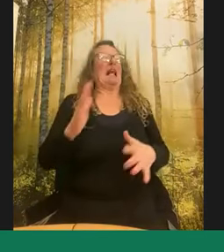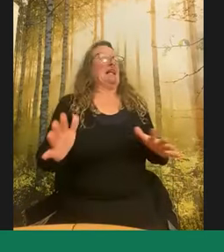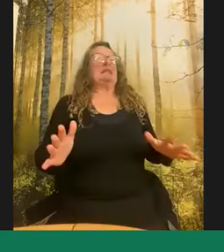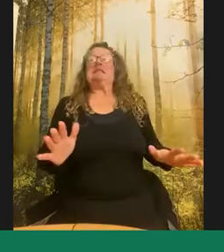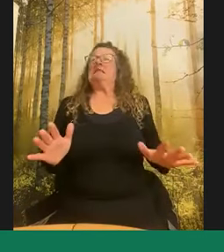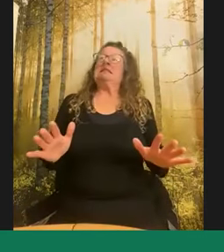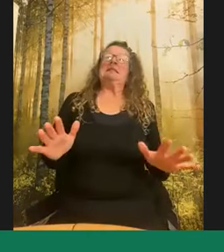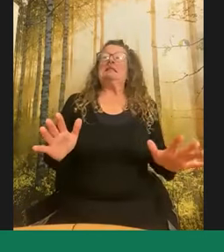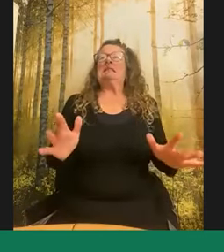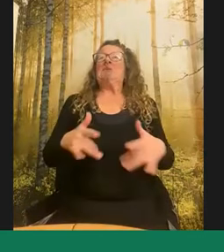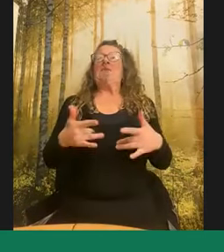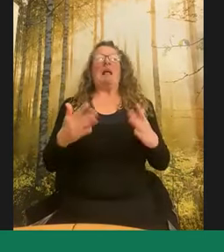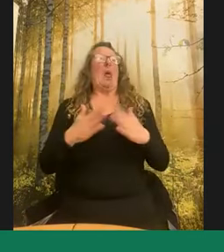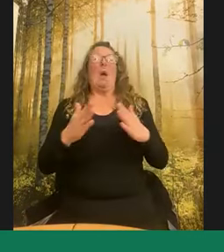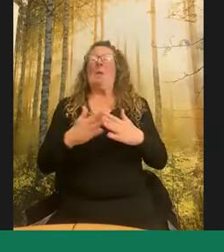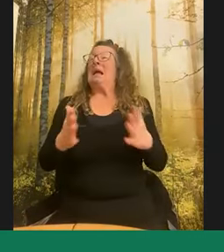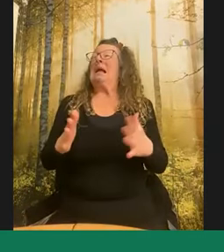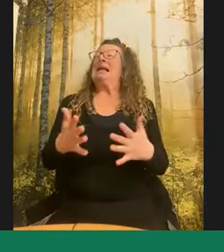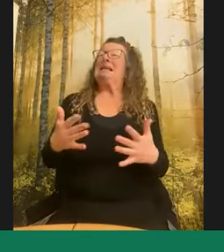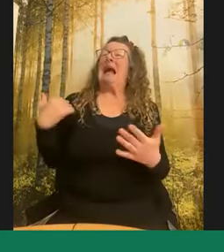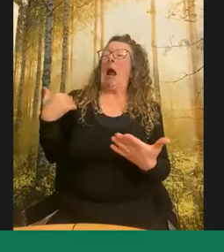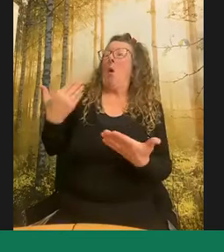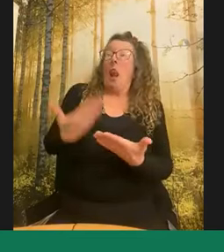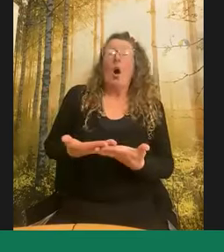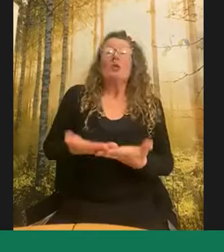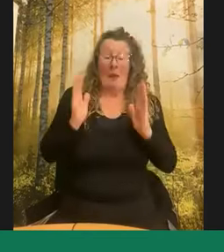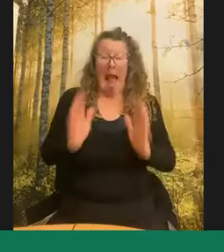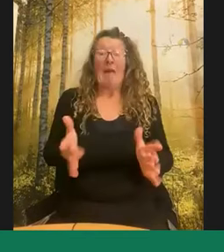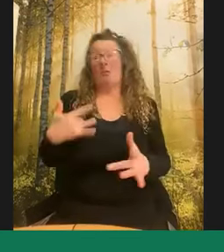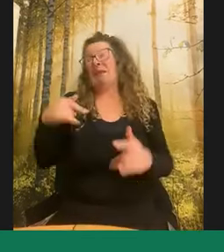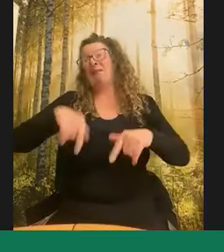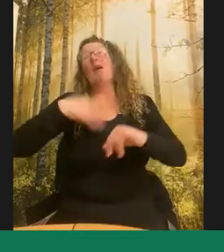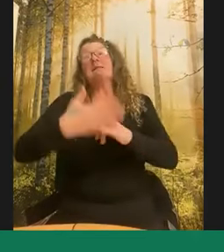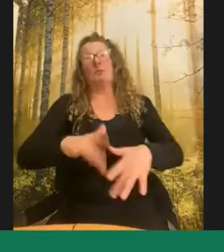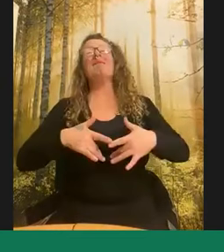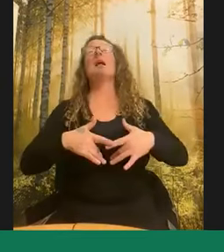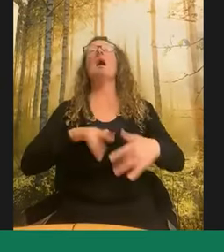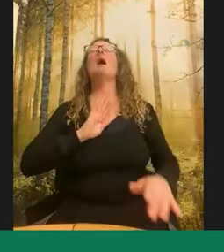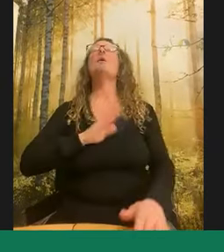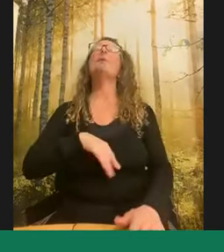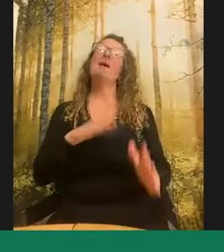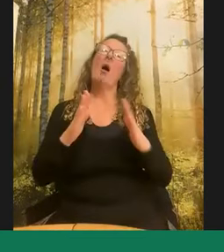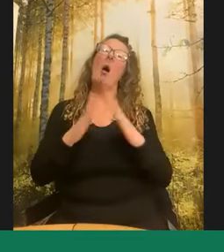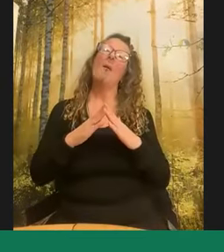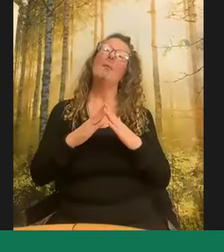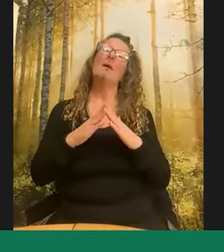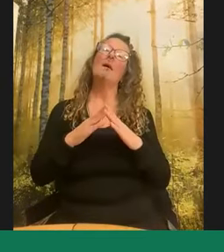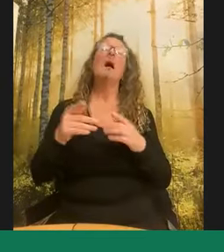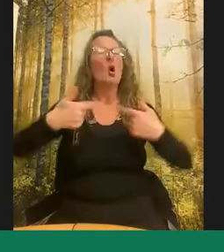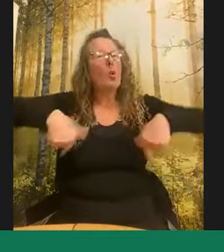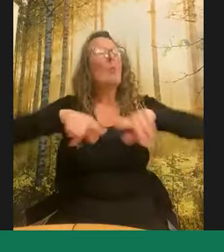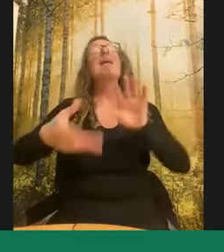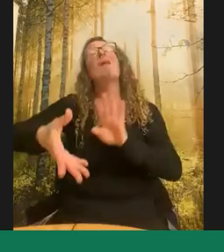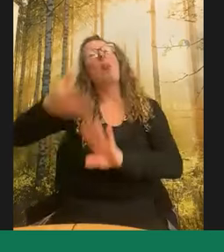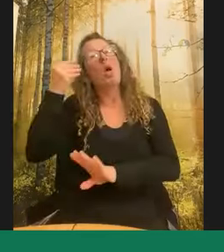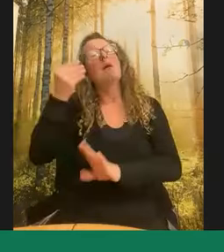at home, and you know, how long do we have to live here before we can call it home? I think we can move away from that. So I think that's something we've learned over